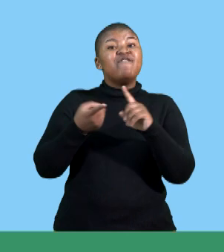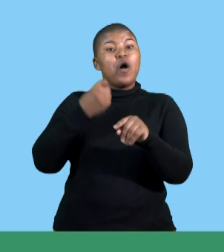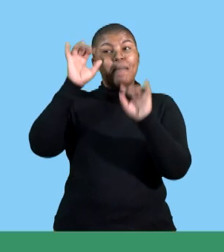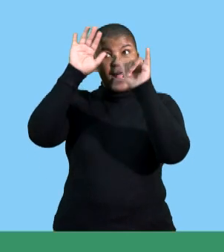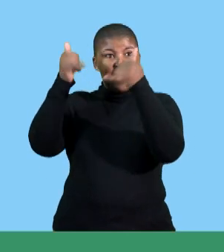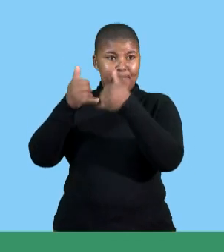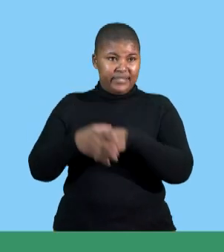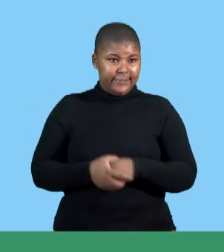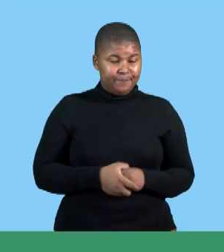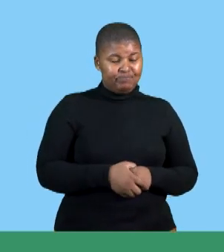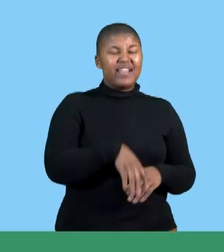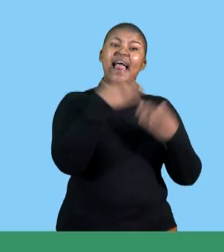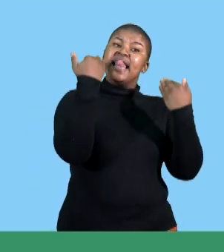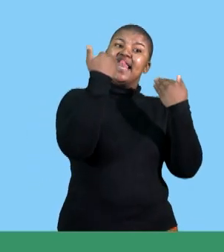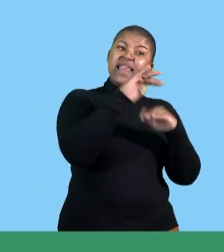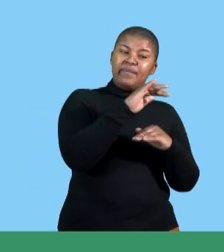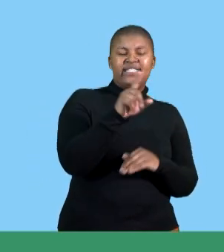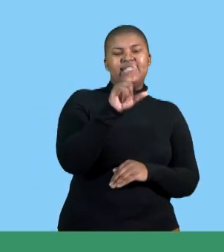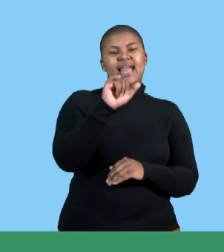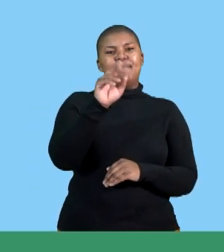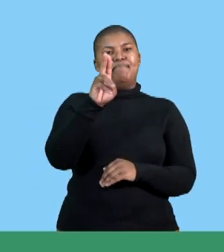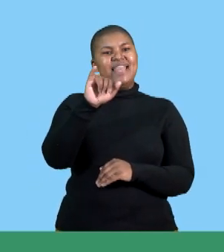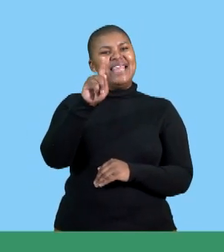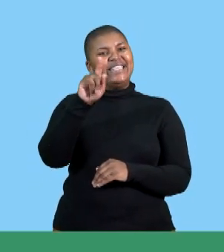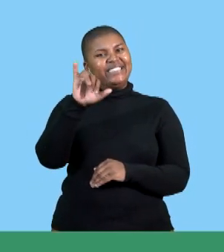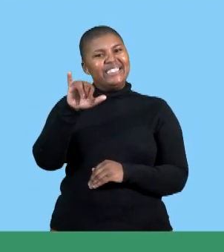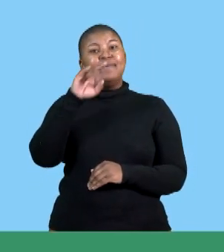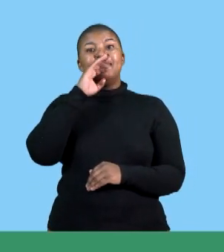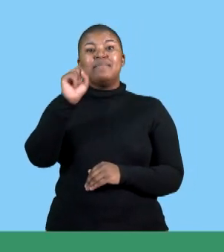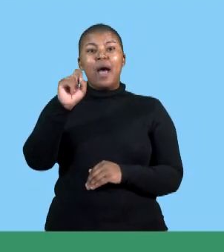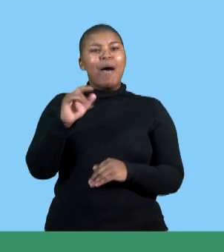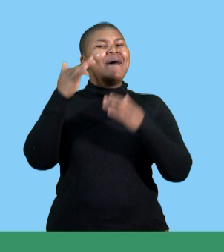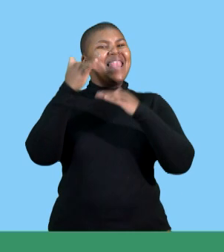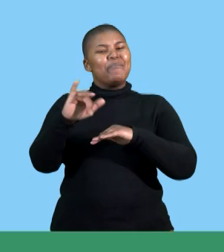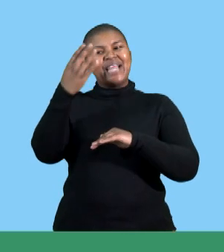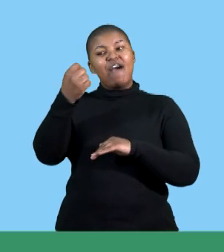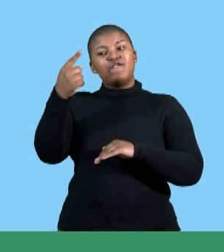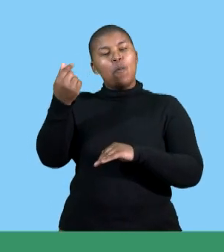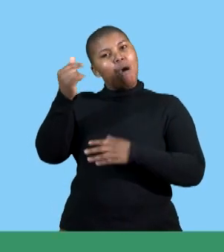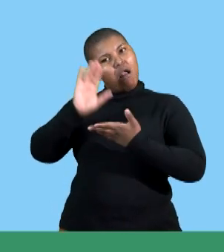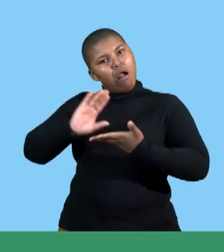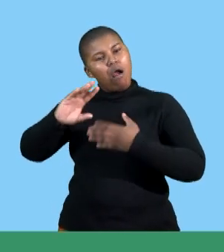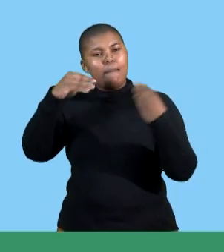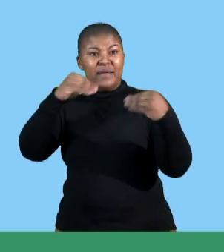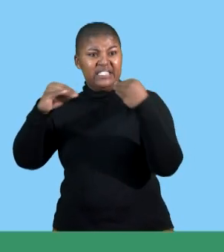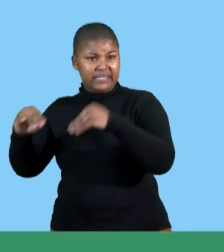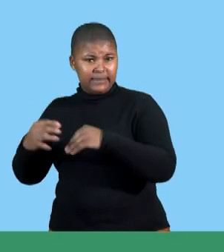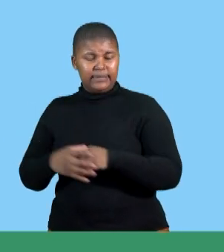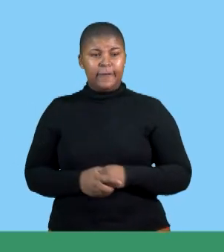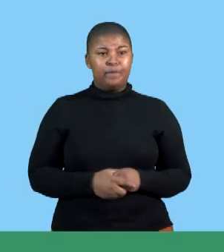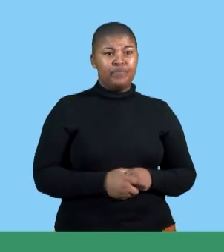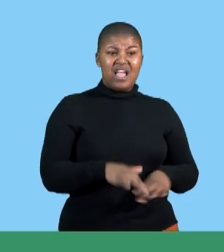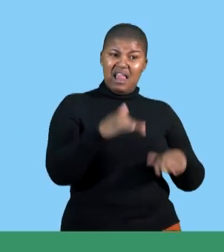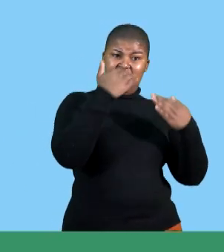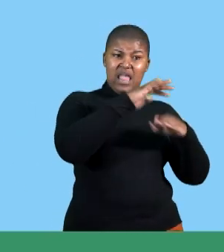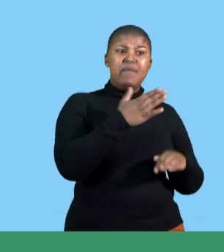legal status where a person's financial liability is limited to an amount invested in a business. We also had